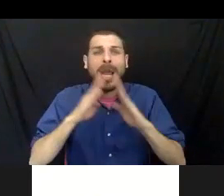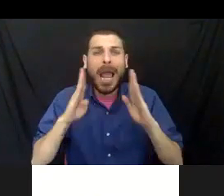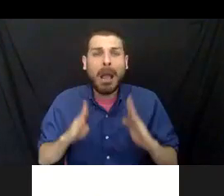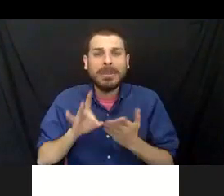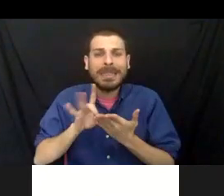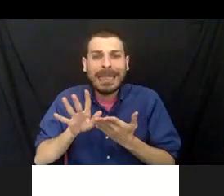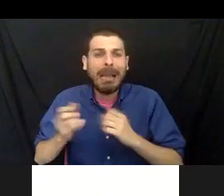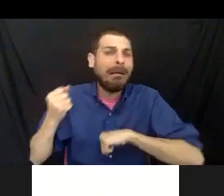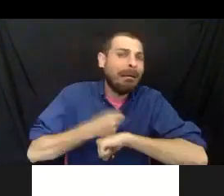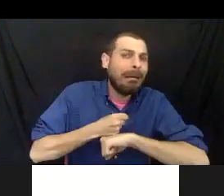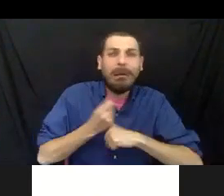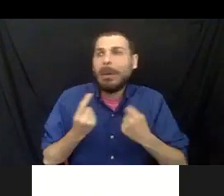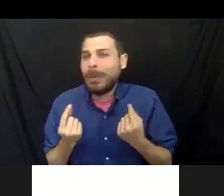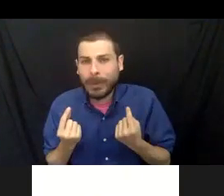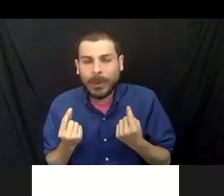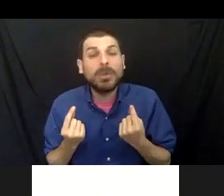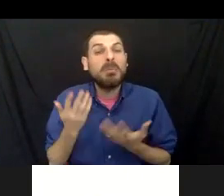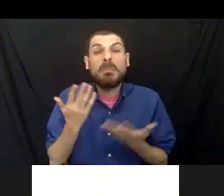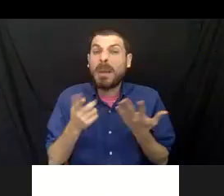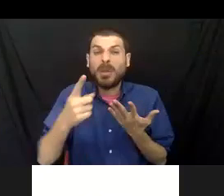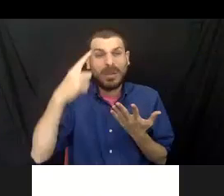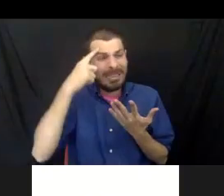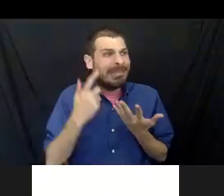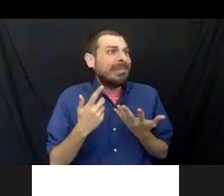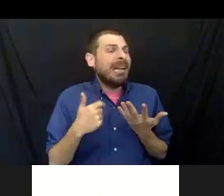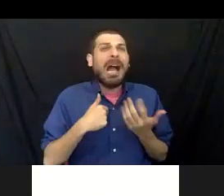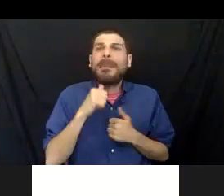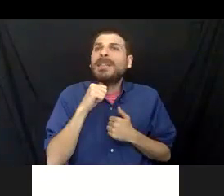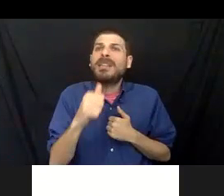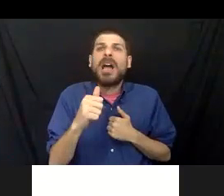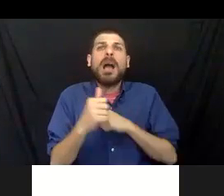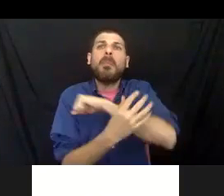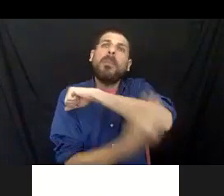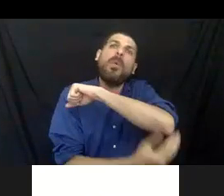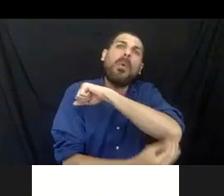you qualify for our services, even if you don't think of yourself as low income.